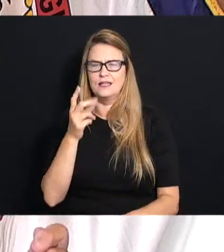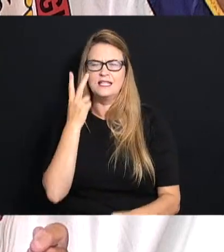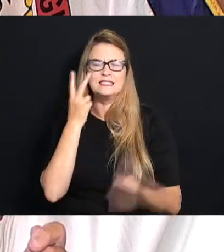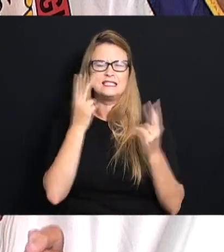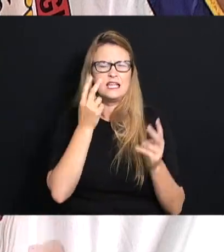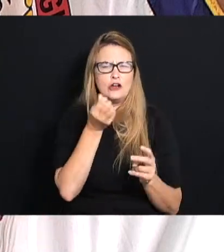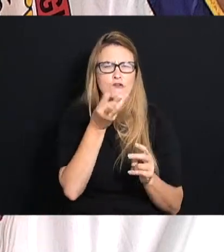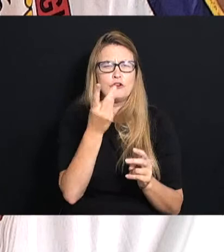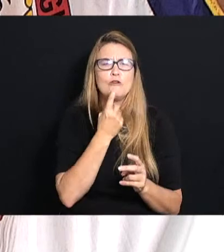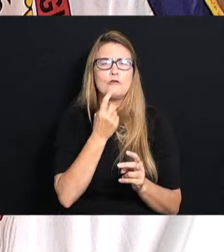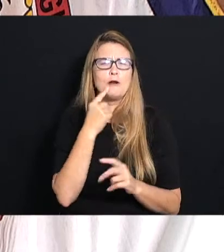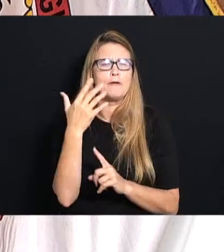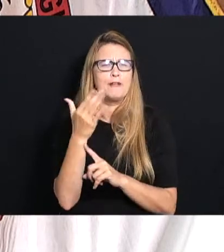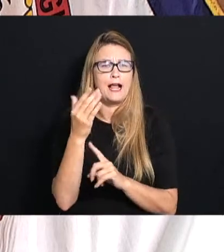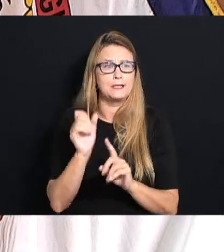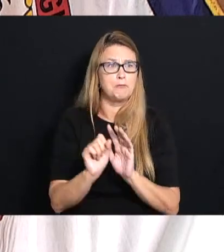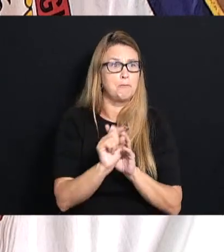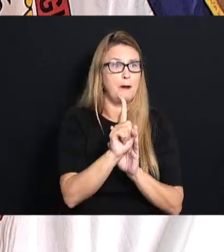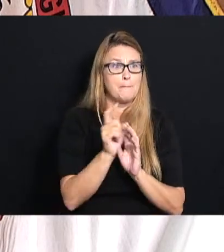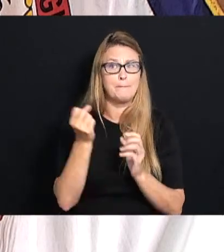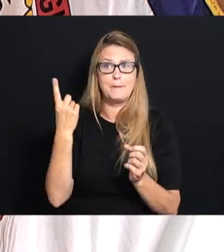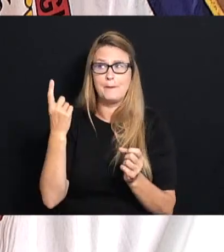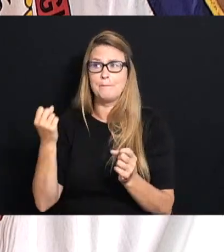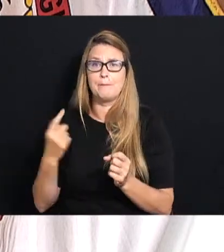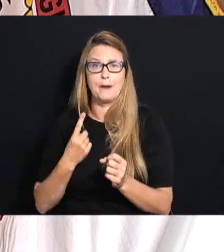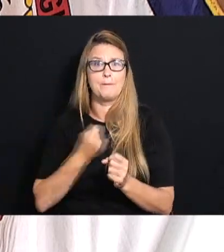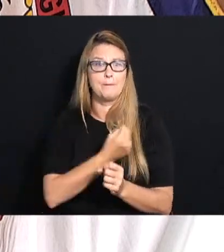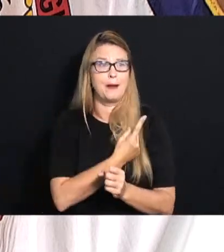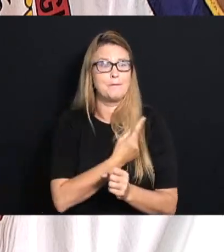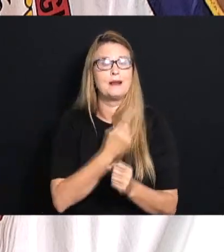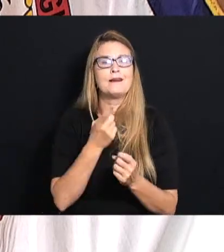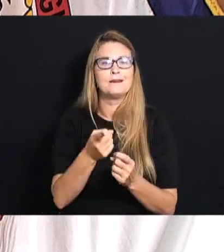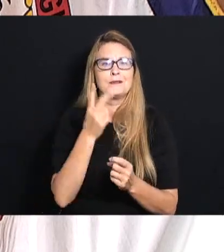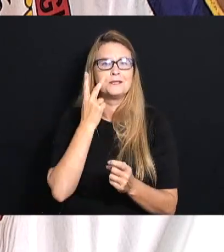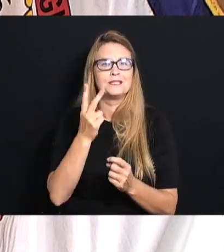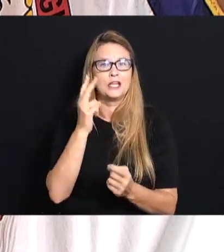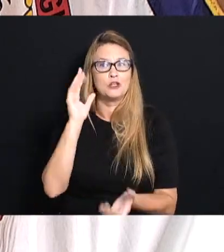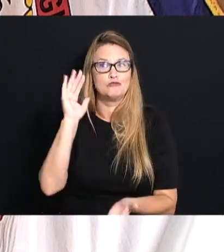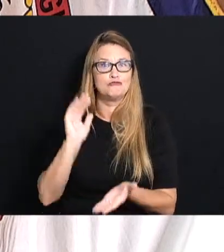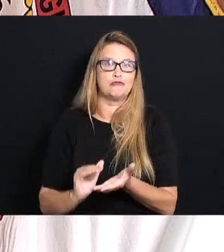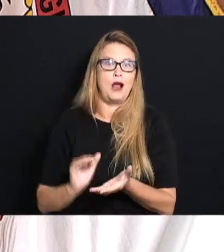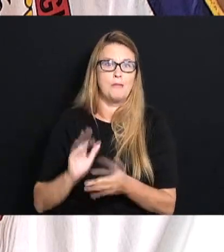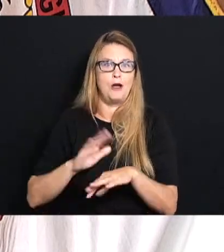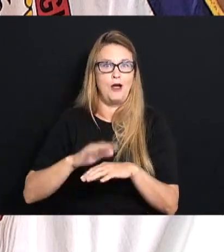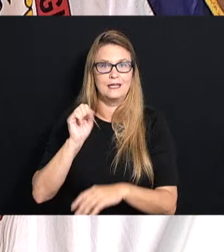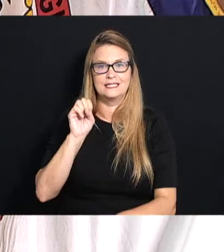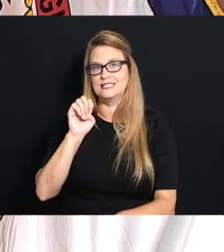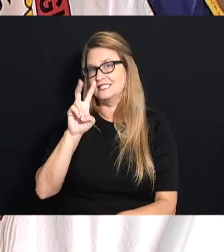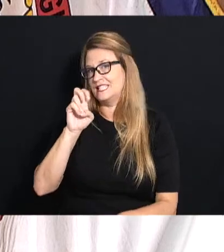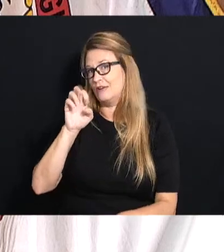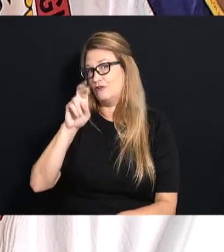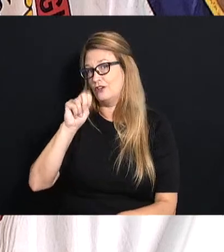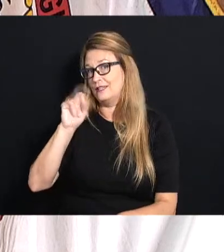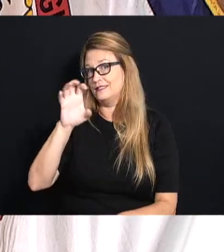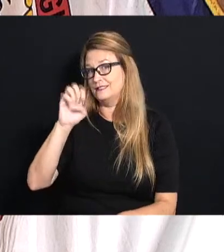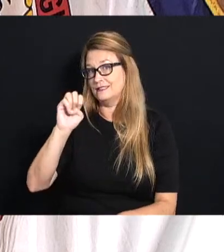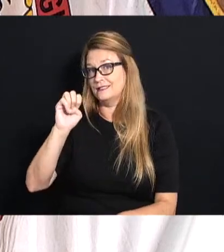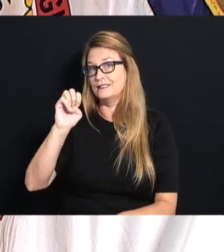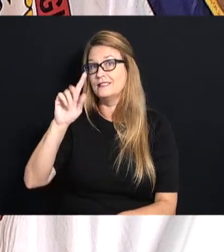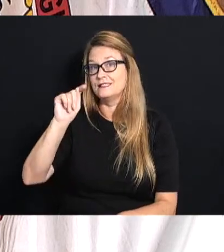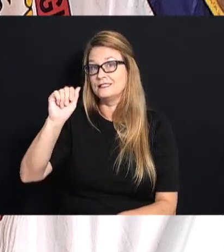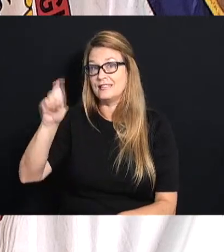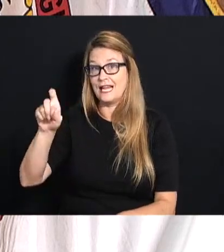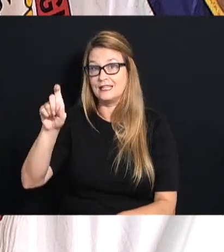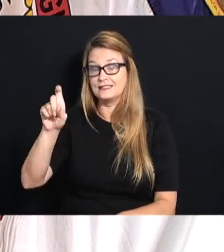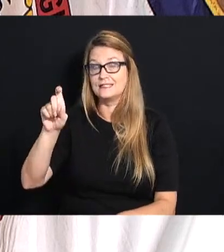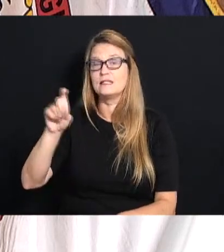going up to the drop in the severance tax on our metallurgical coal, to big time flags going